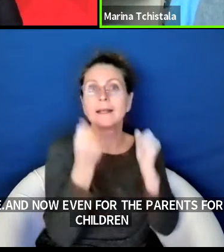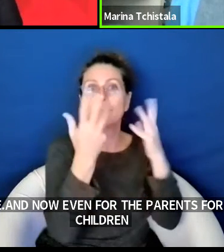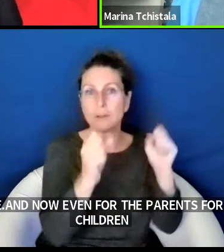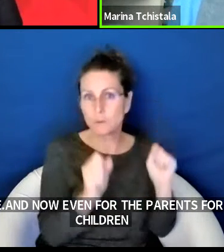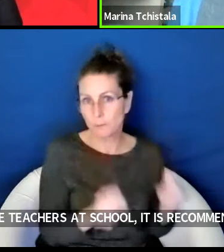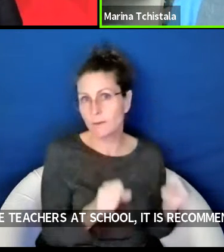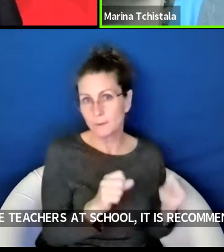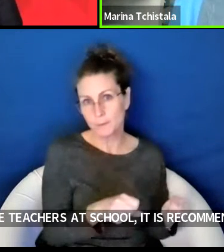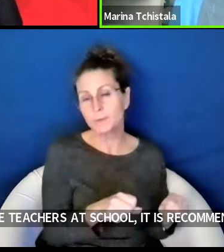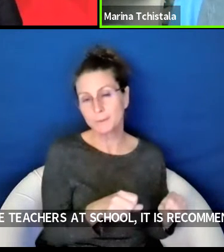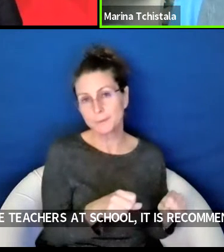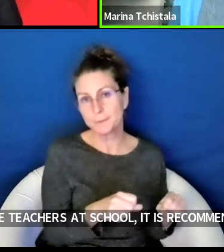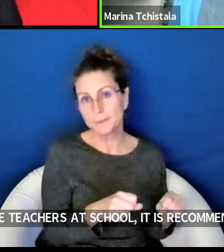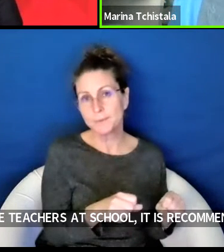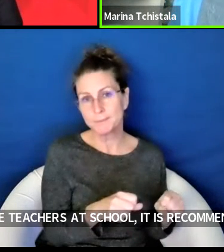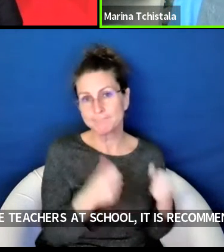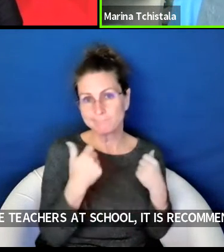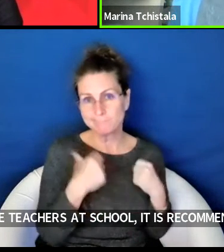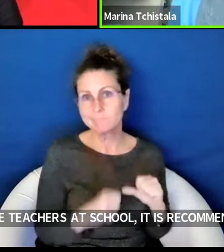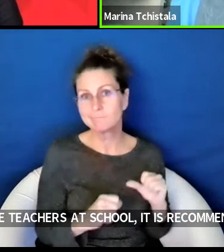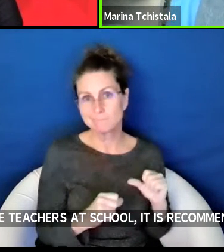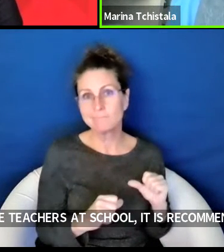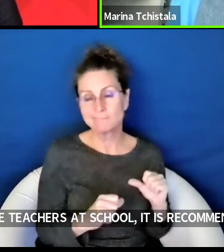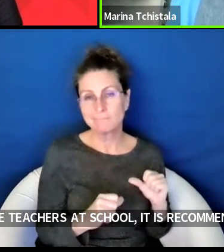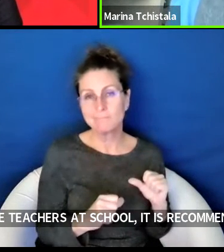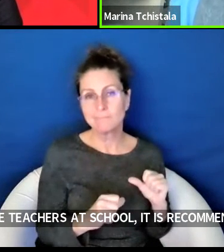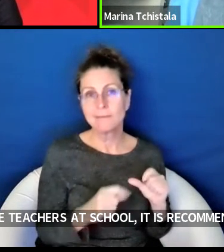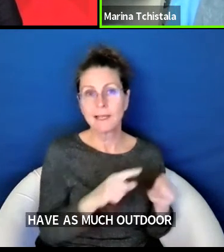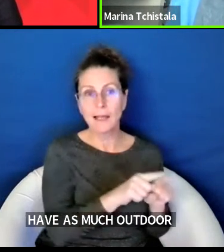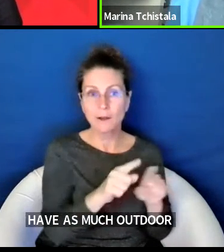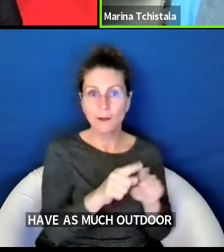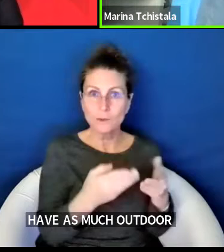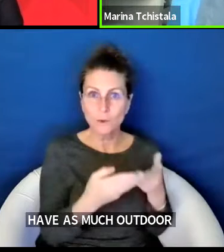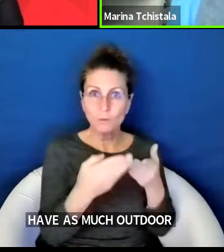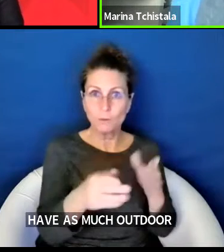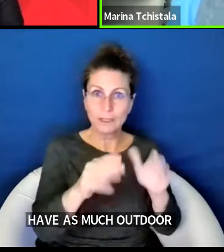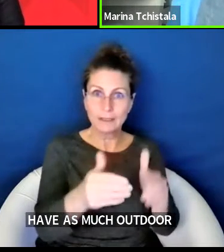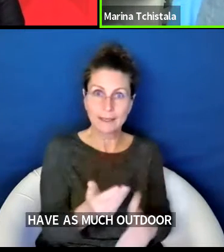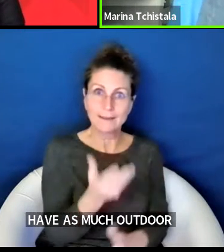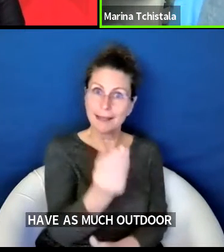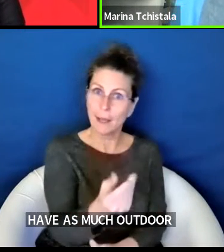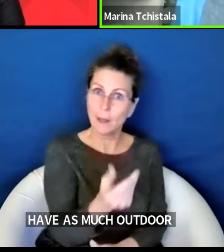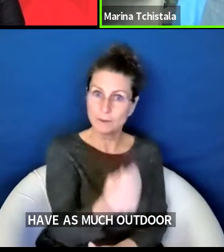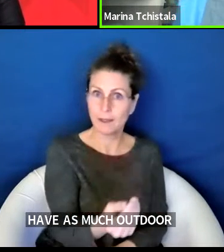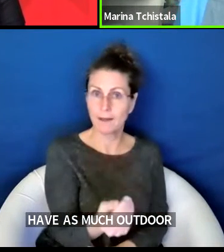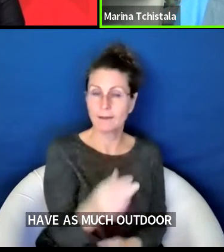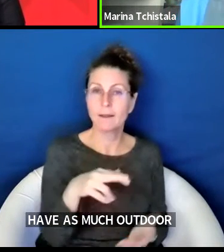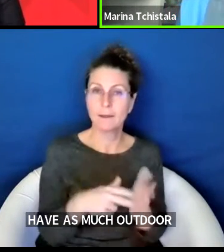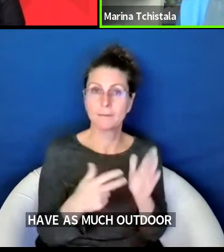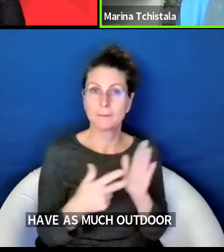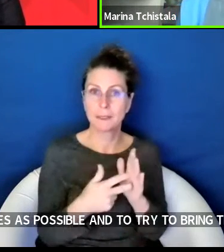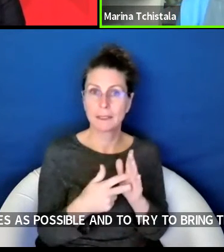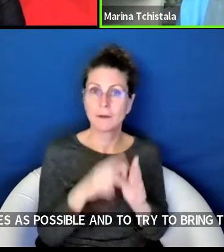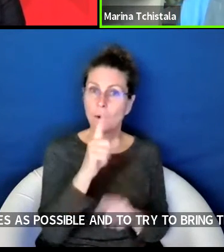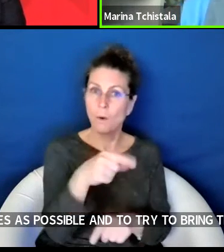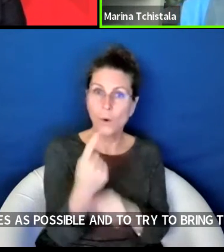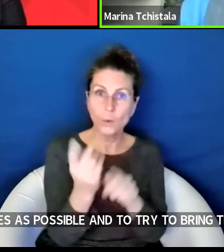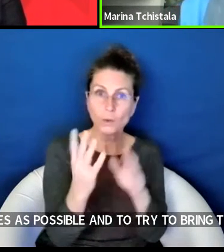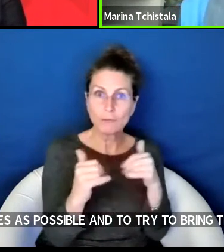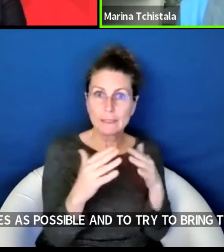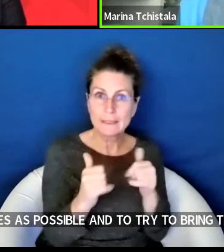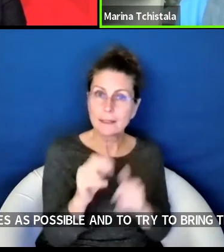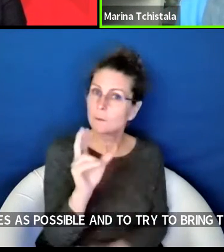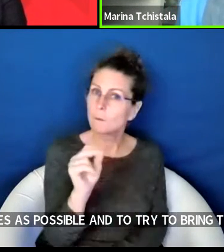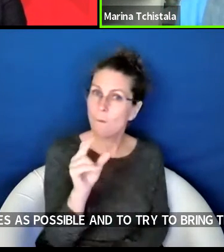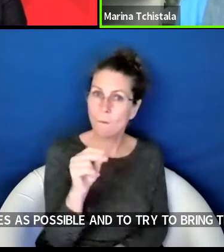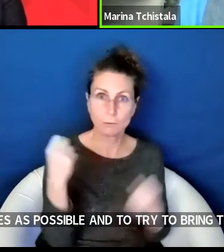possible and to try to bring their classroom outside as much as possible, because everything